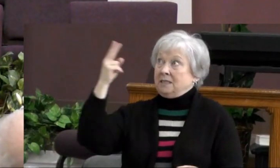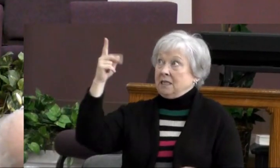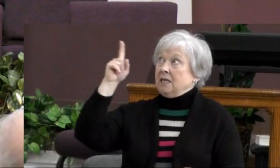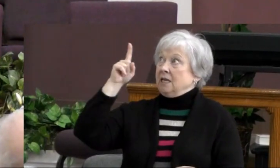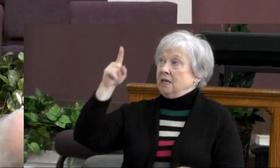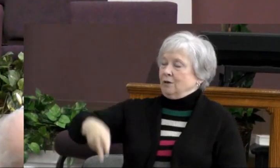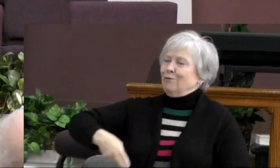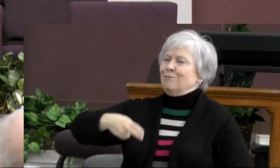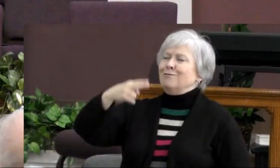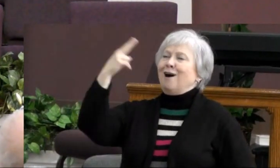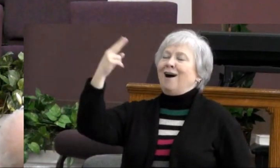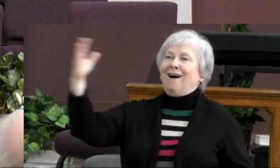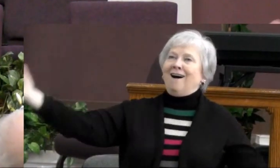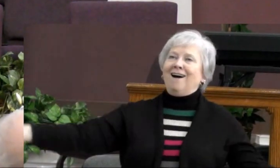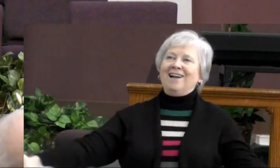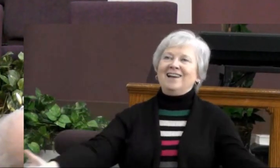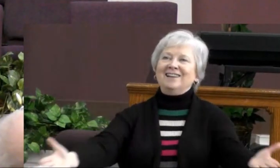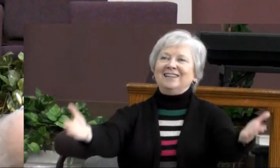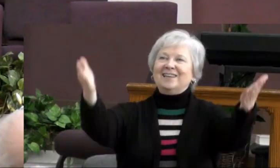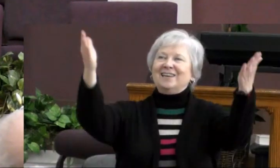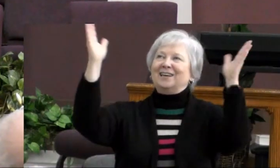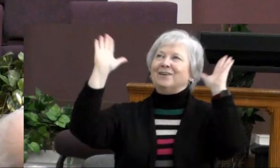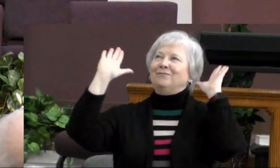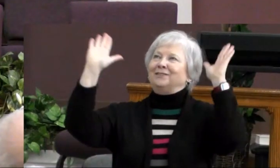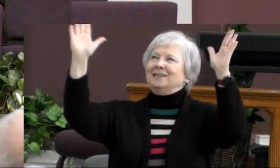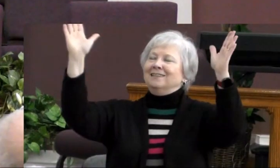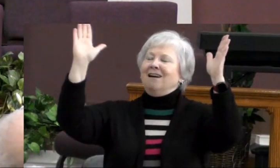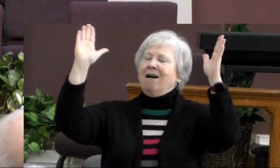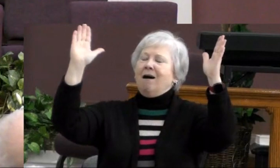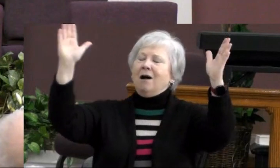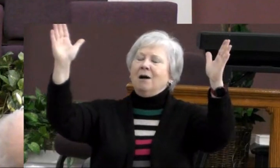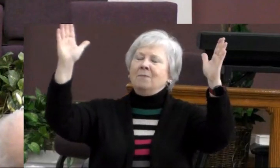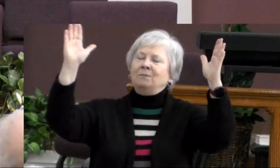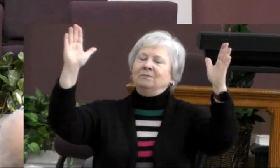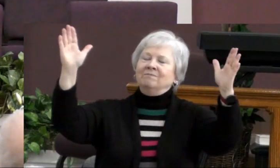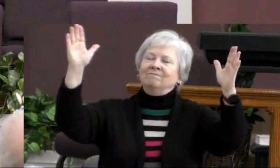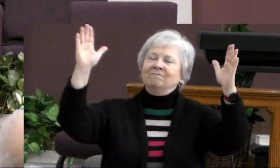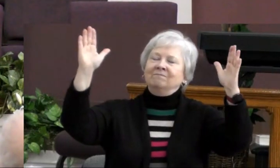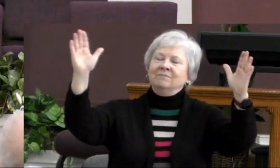To see you high and lifted